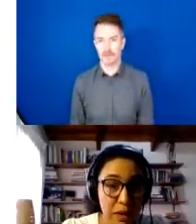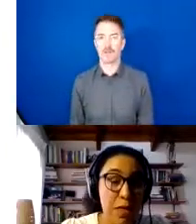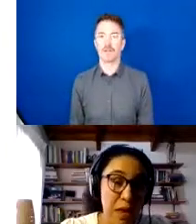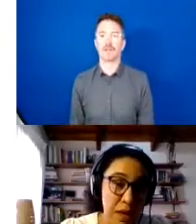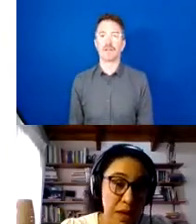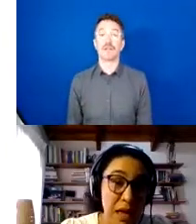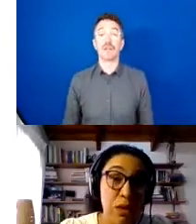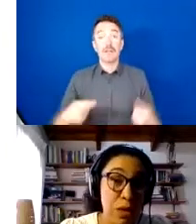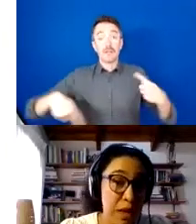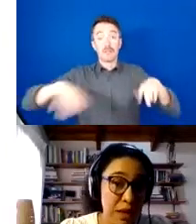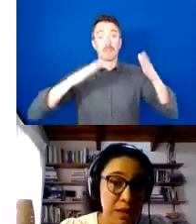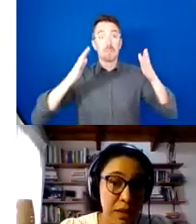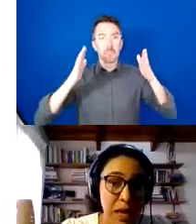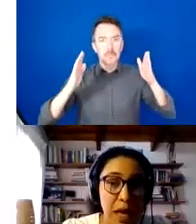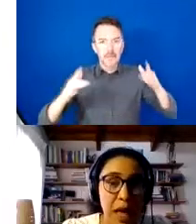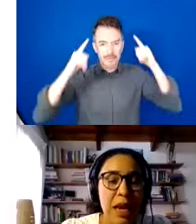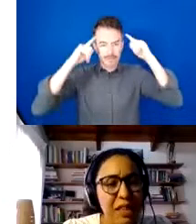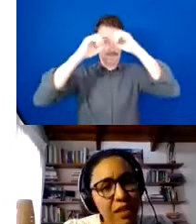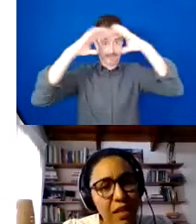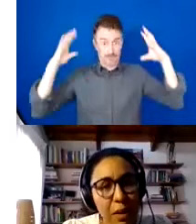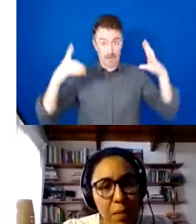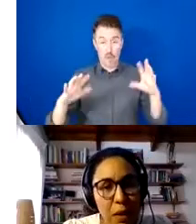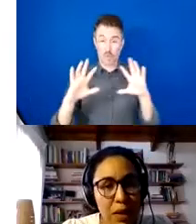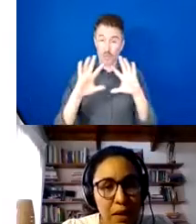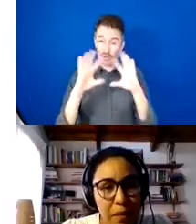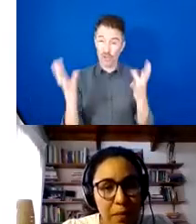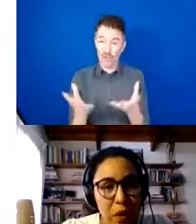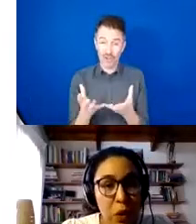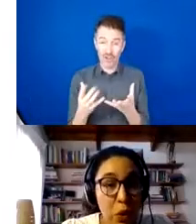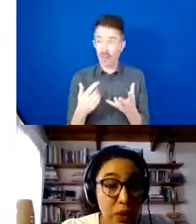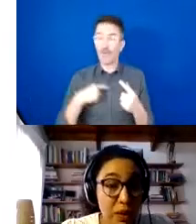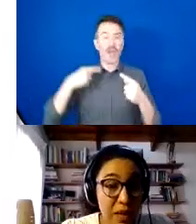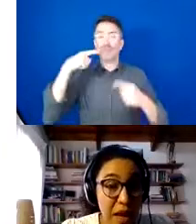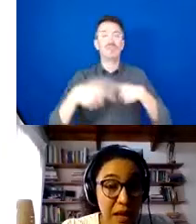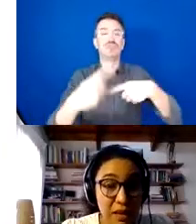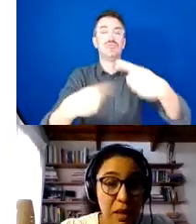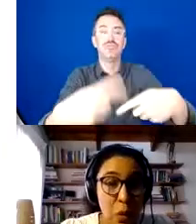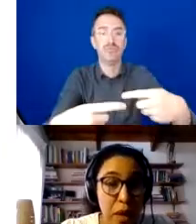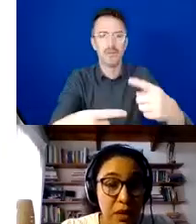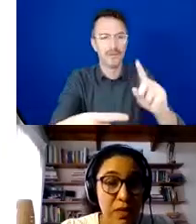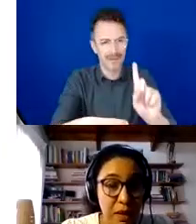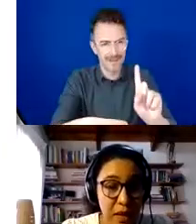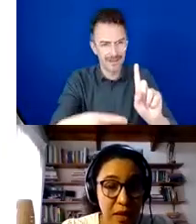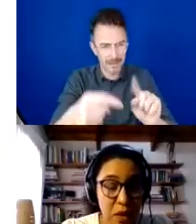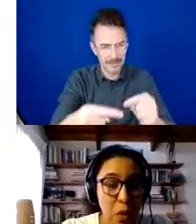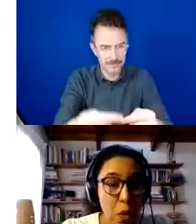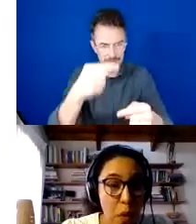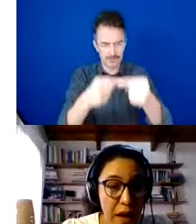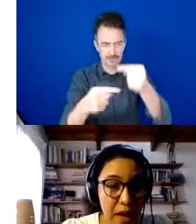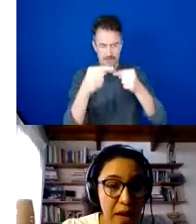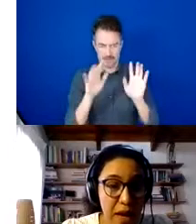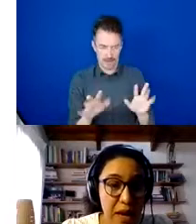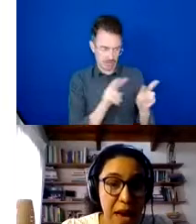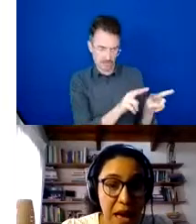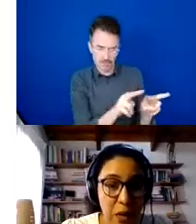and do things. Let's think about it. Who decides what is funded,